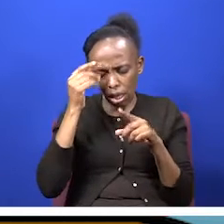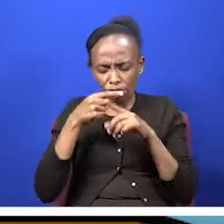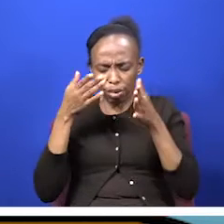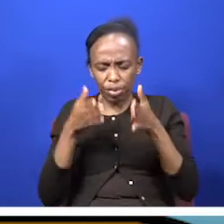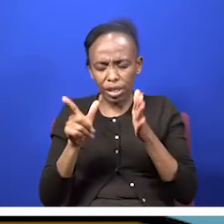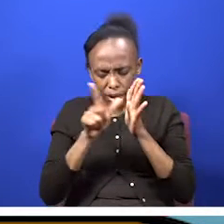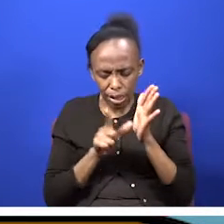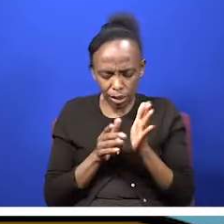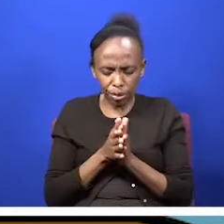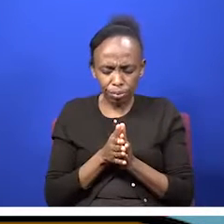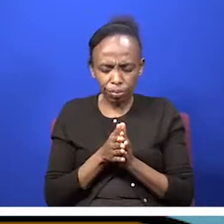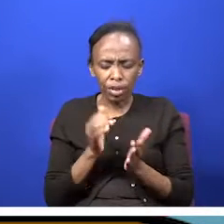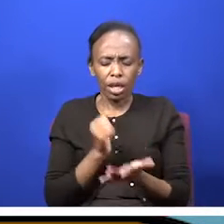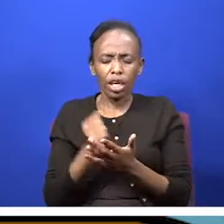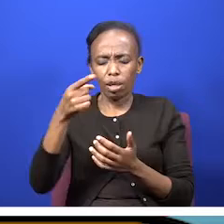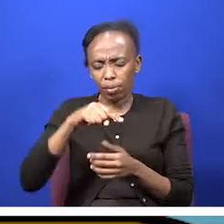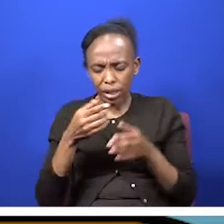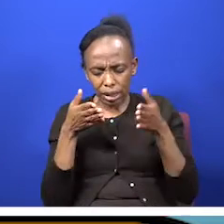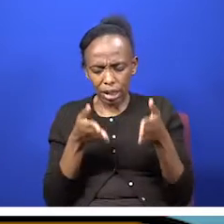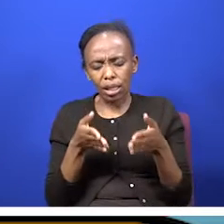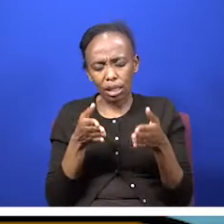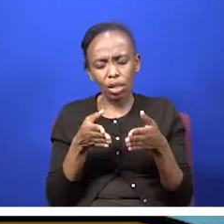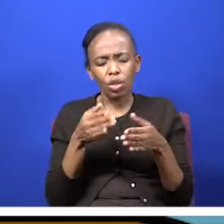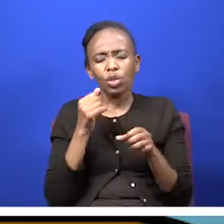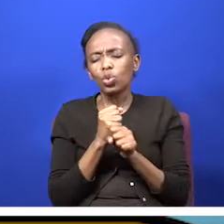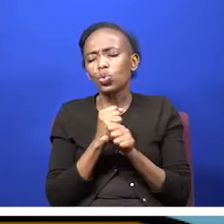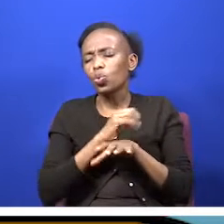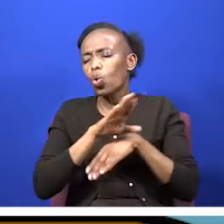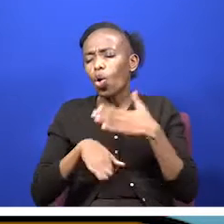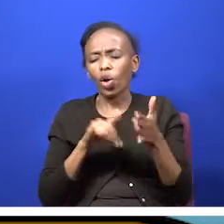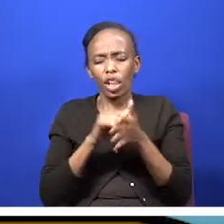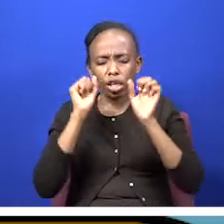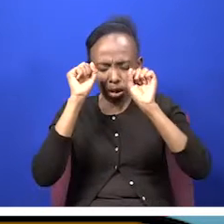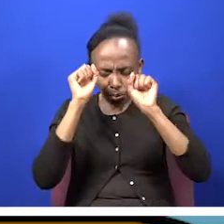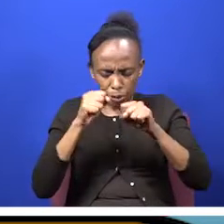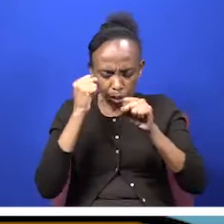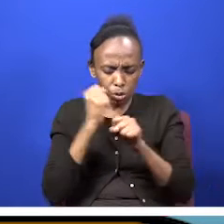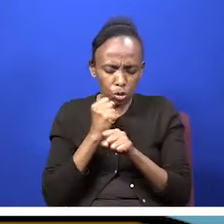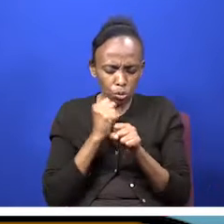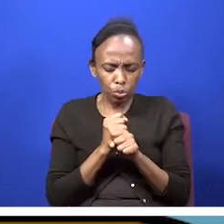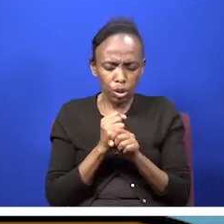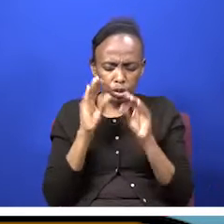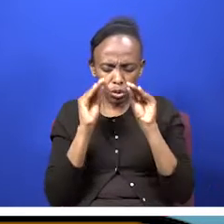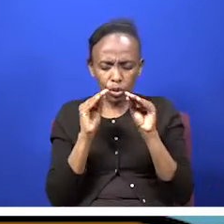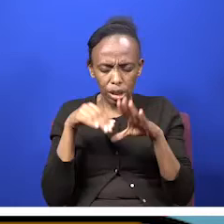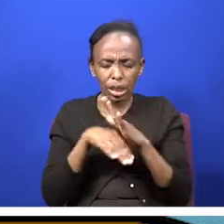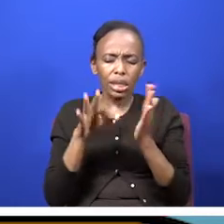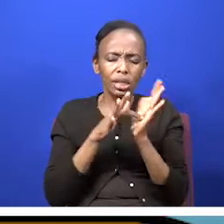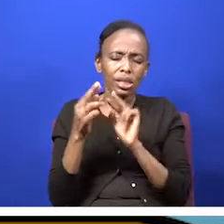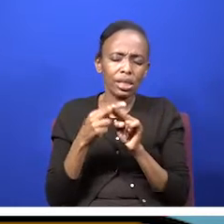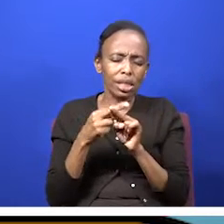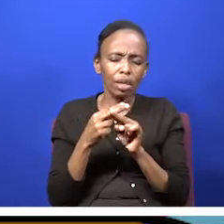learn from this lesson. Help us, therefore, to do all that we are going to be taught.